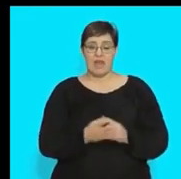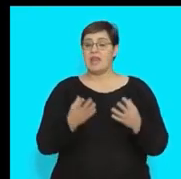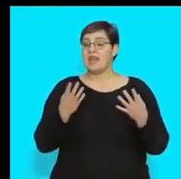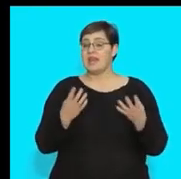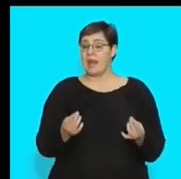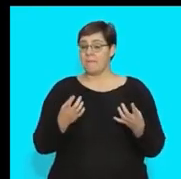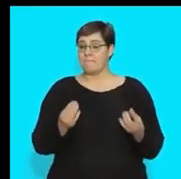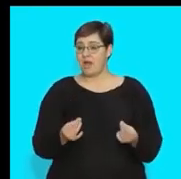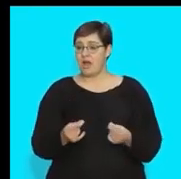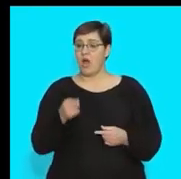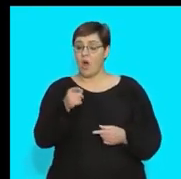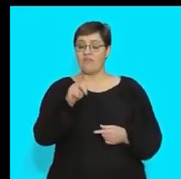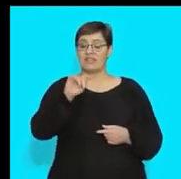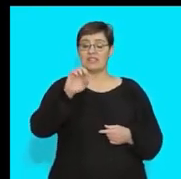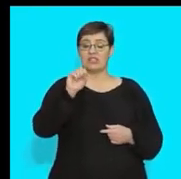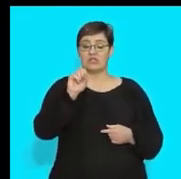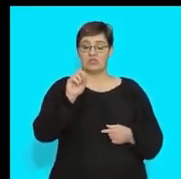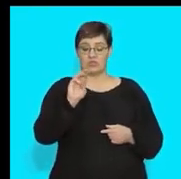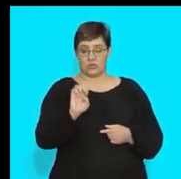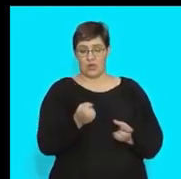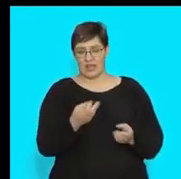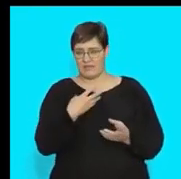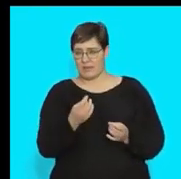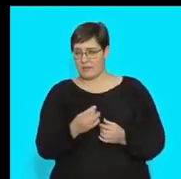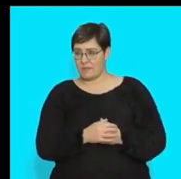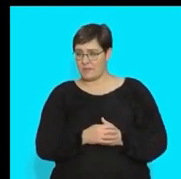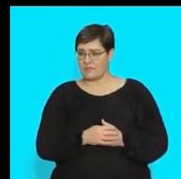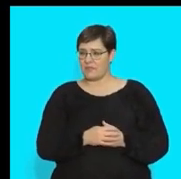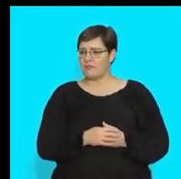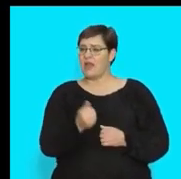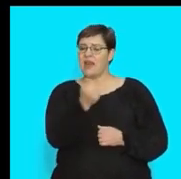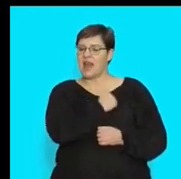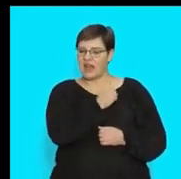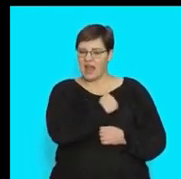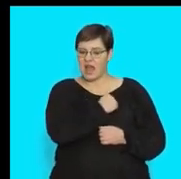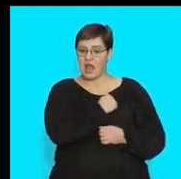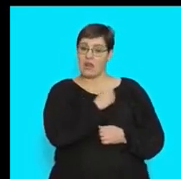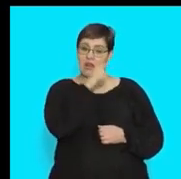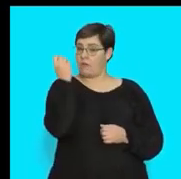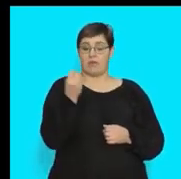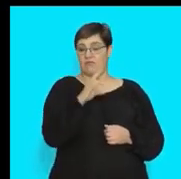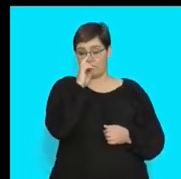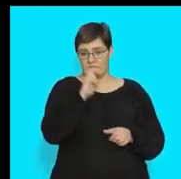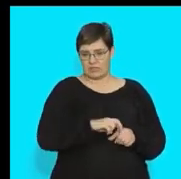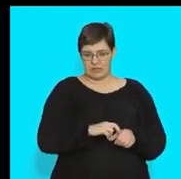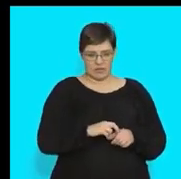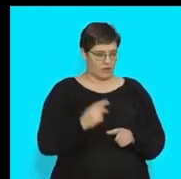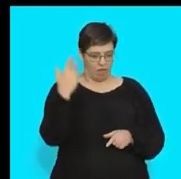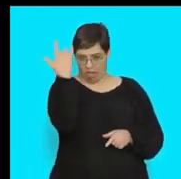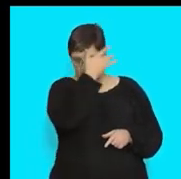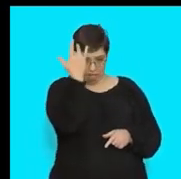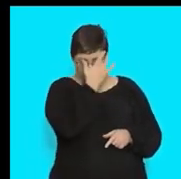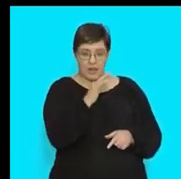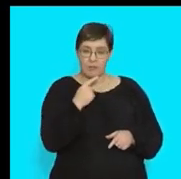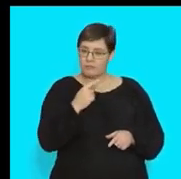the number of the tissue. Guys, here, all right, luckily you don't have to give a name, so if you're a little